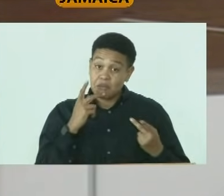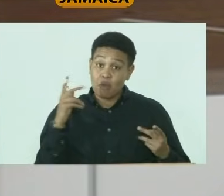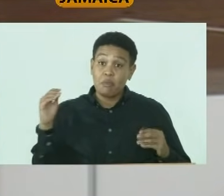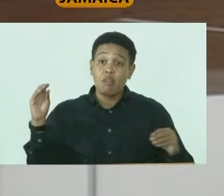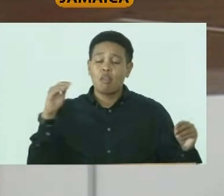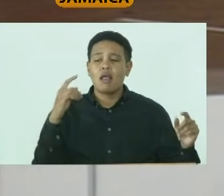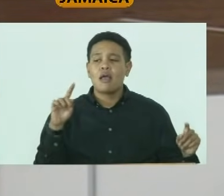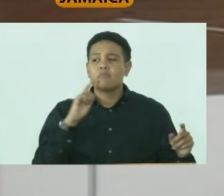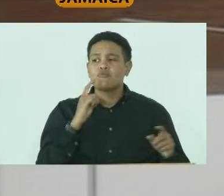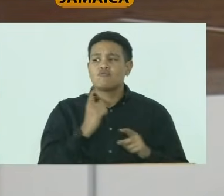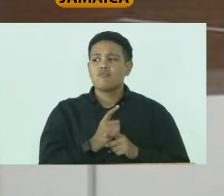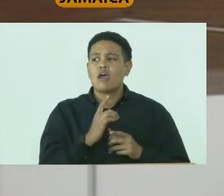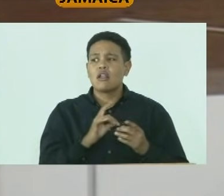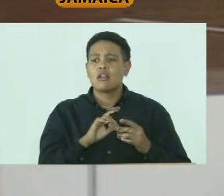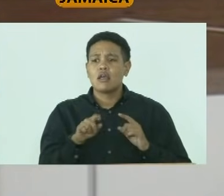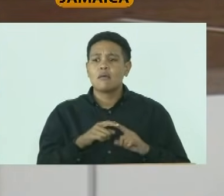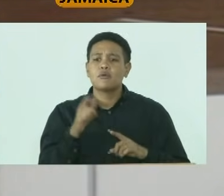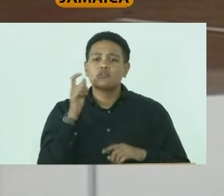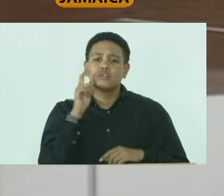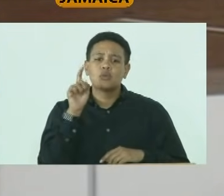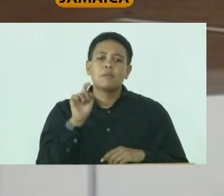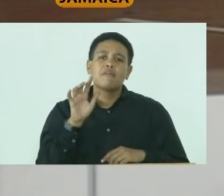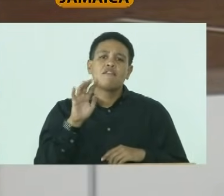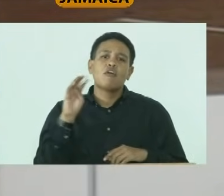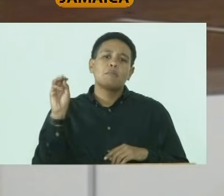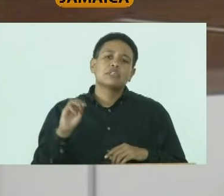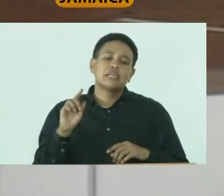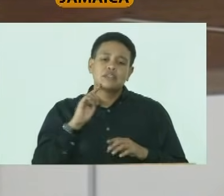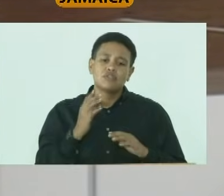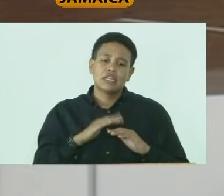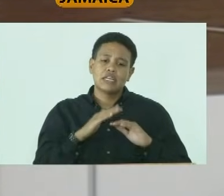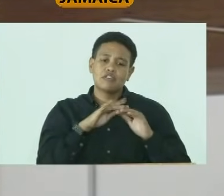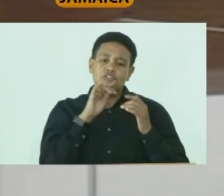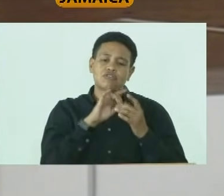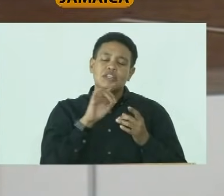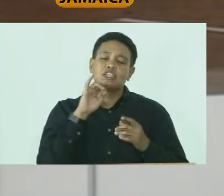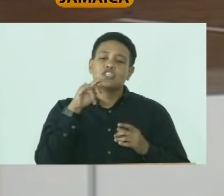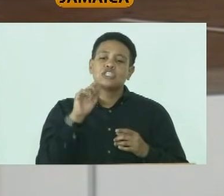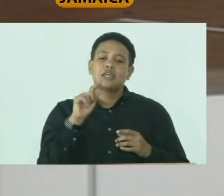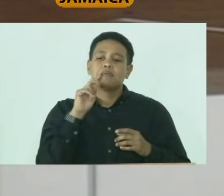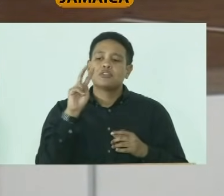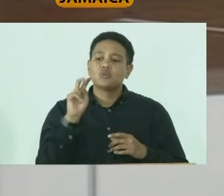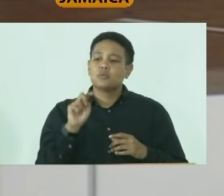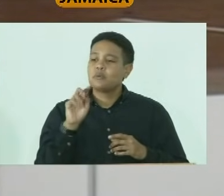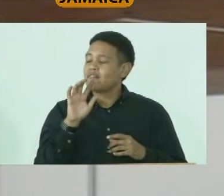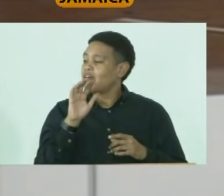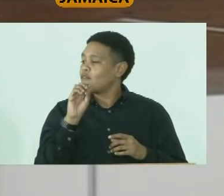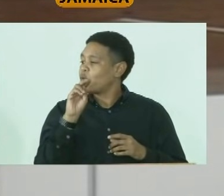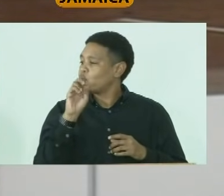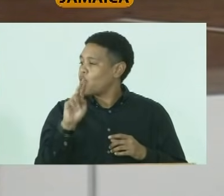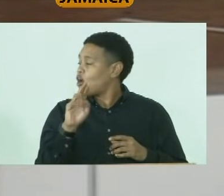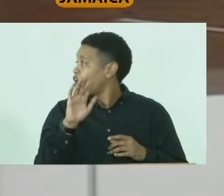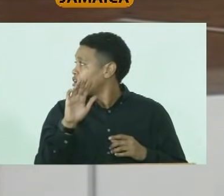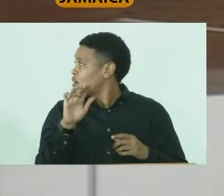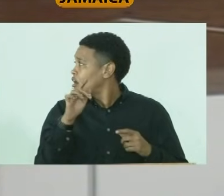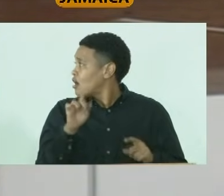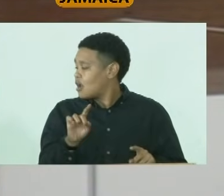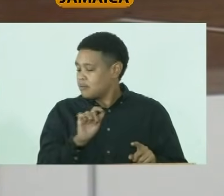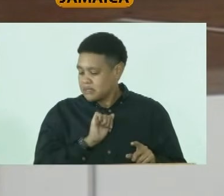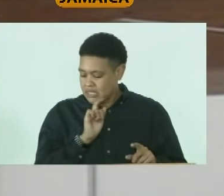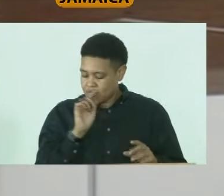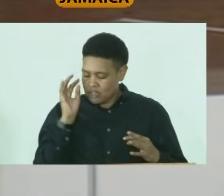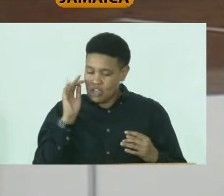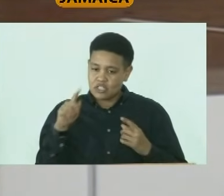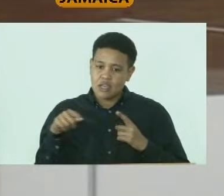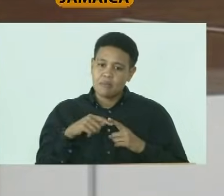so, about the recent 1.4% increase to the JPS approved by the OUR. I'm concerned